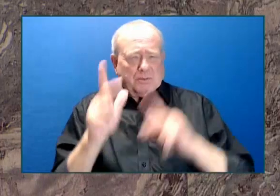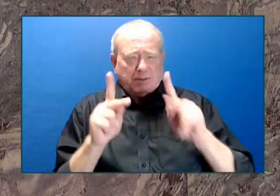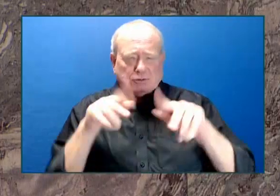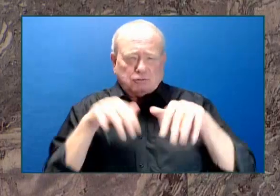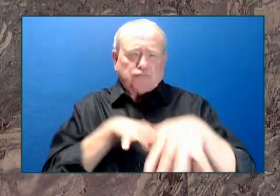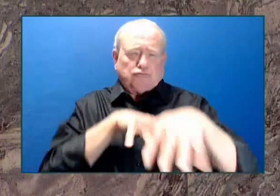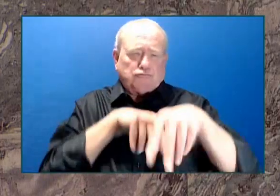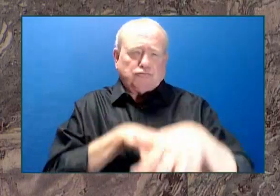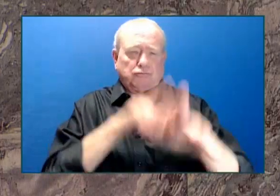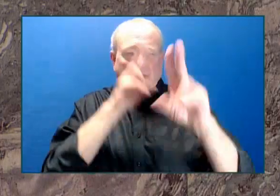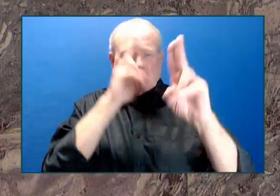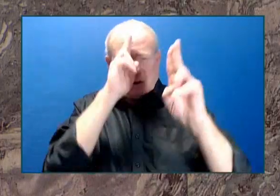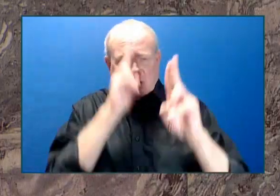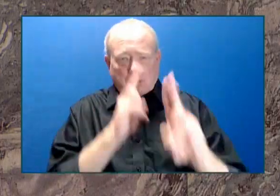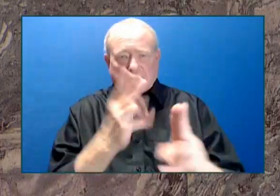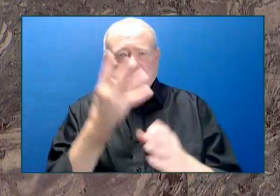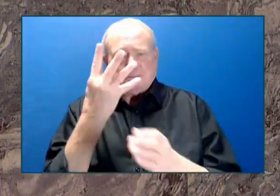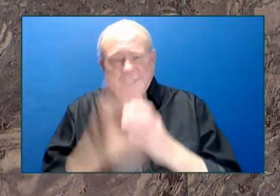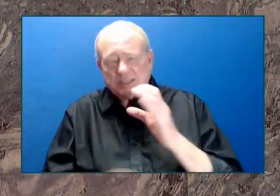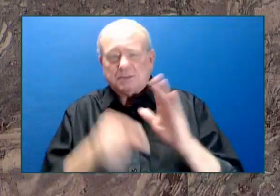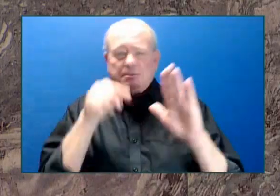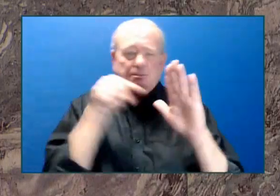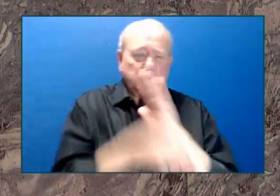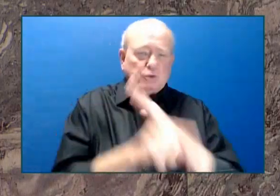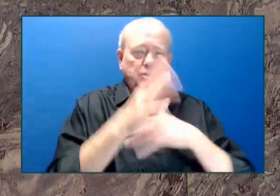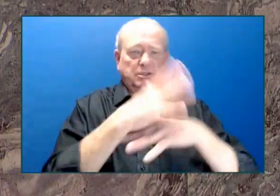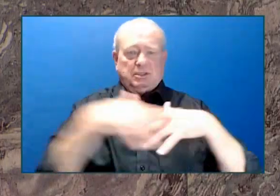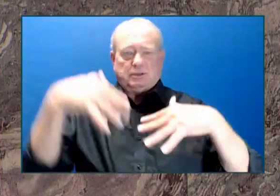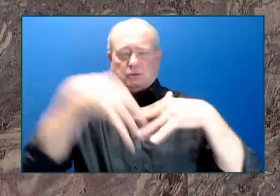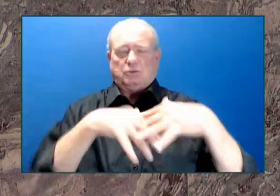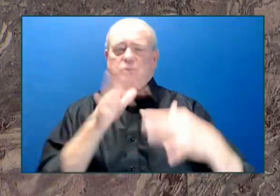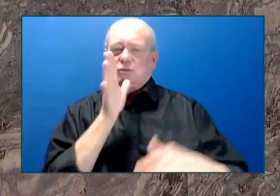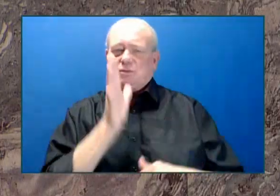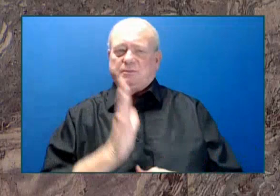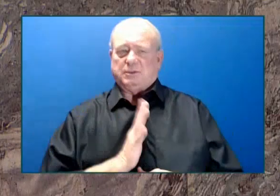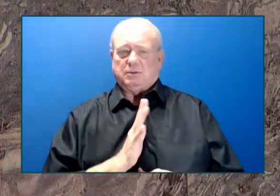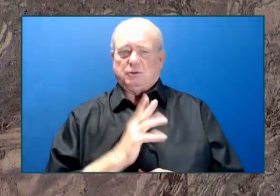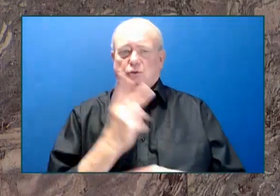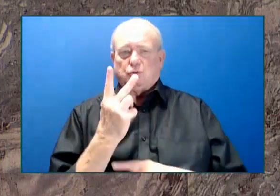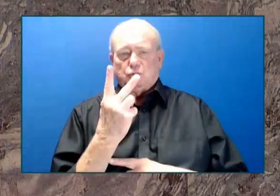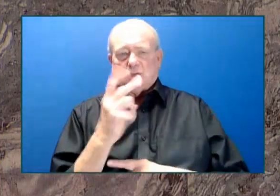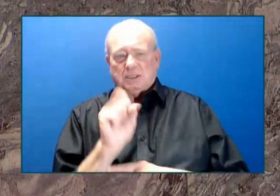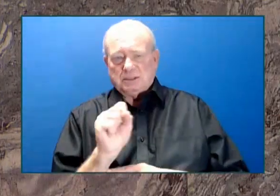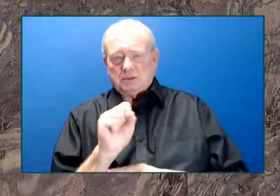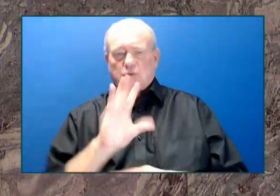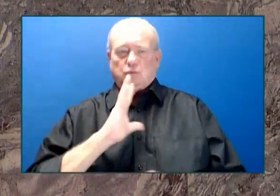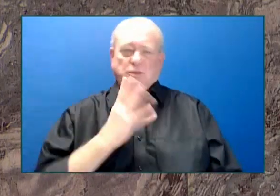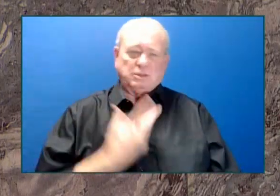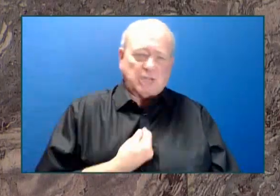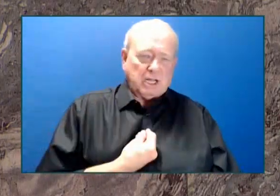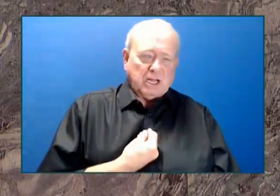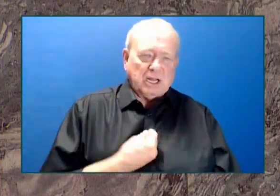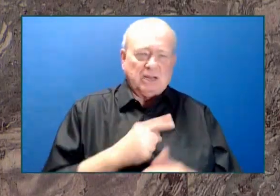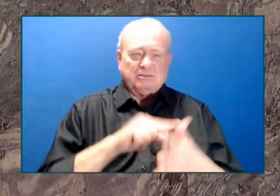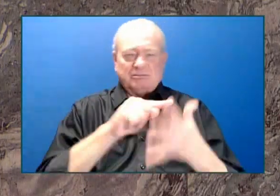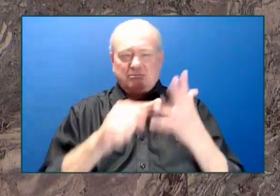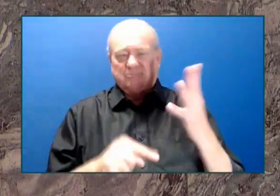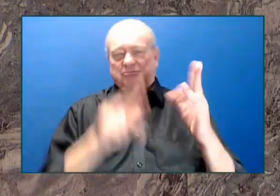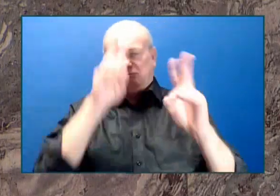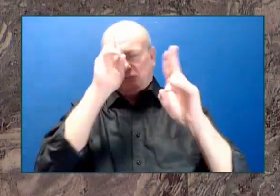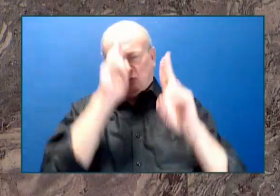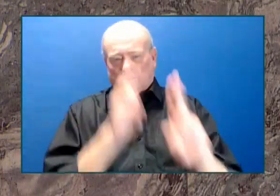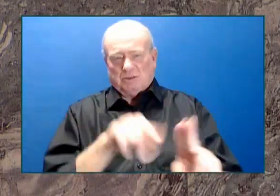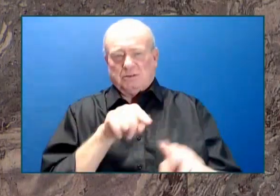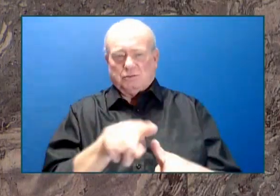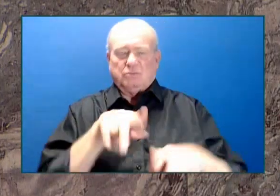from the downtown East Side and across British Columbia. The march included speeches and ended with a community meal. Red has been the